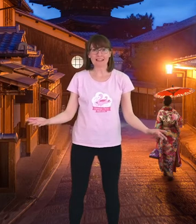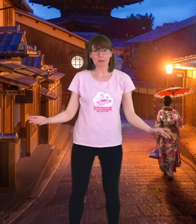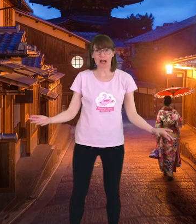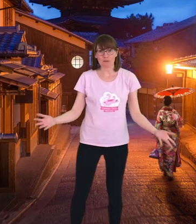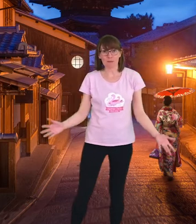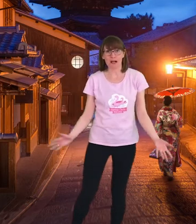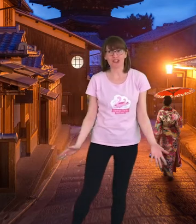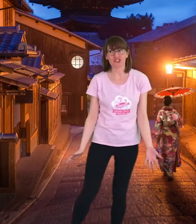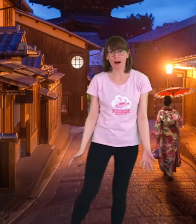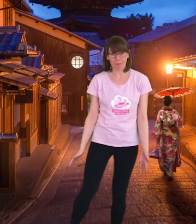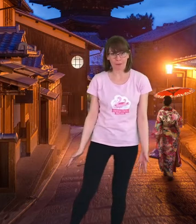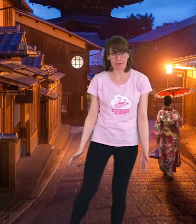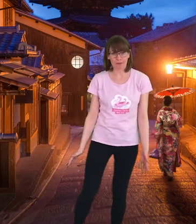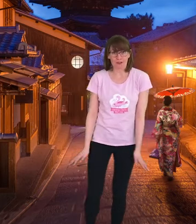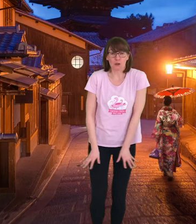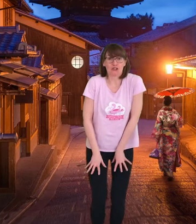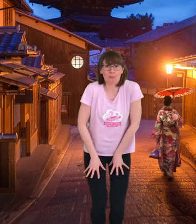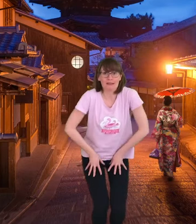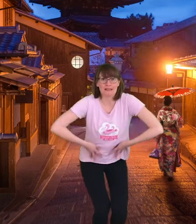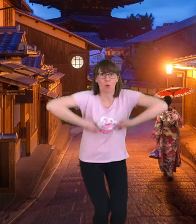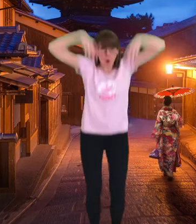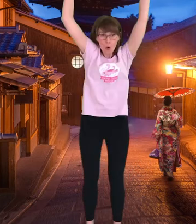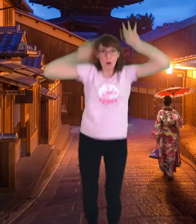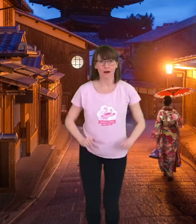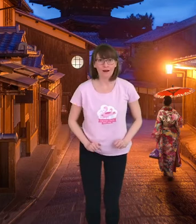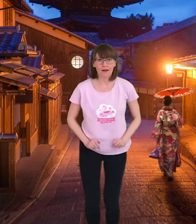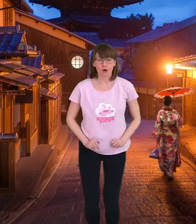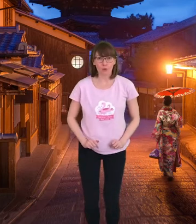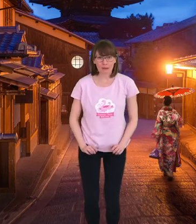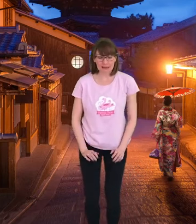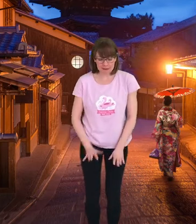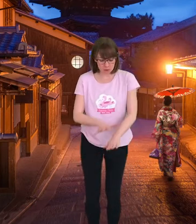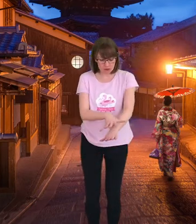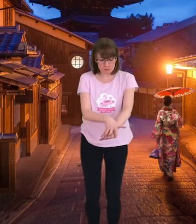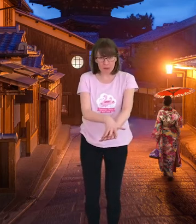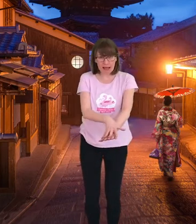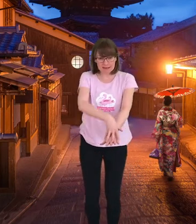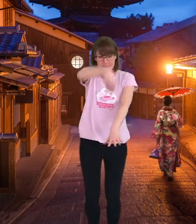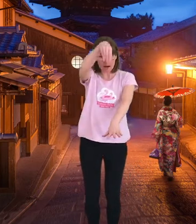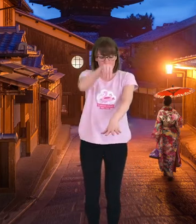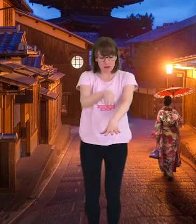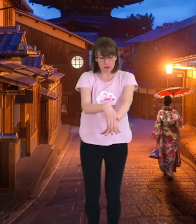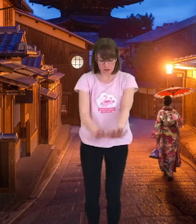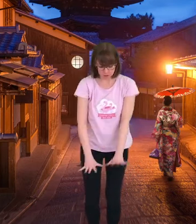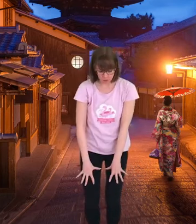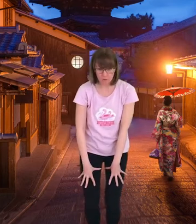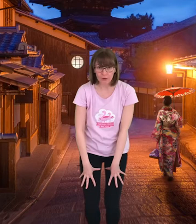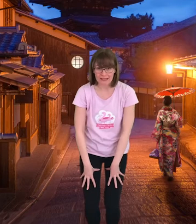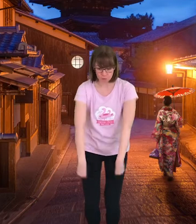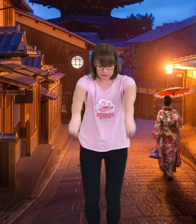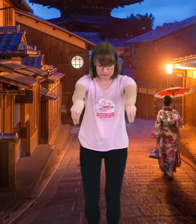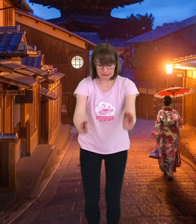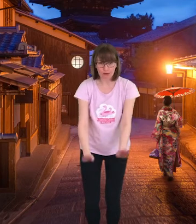And then sometimes we might jump. So you could jump like this. Or maybe you jump with your hands or